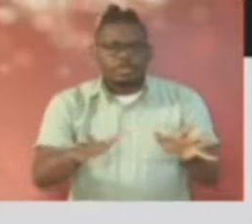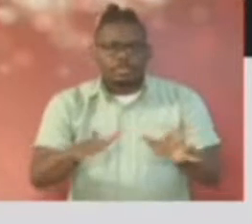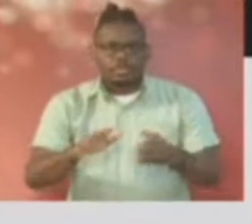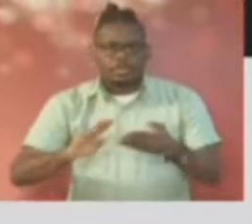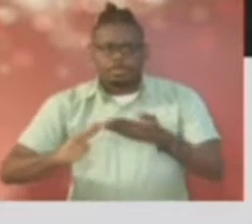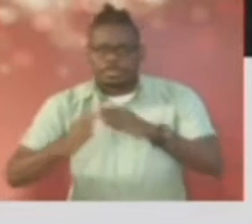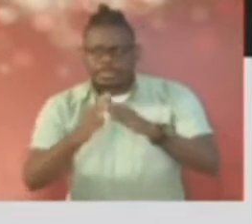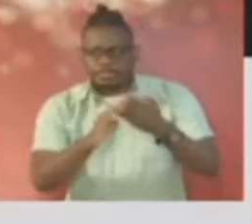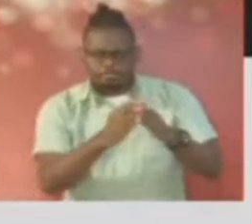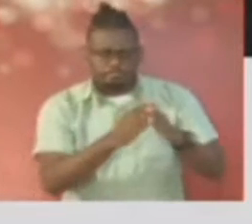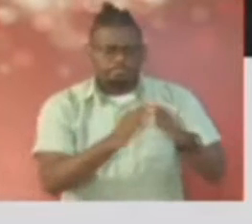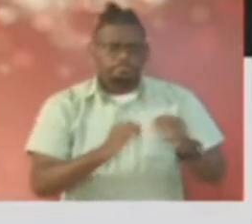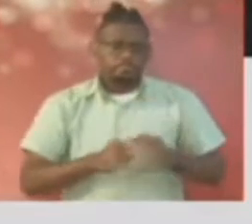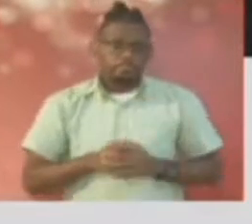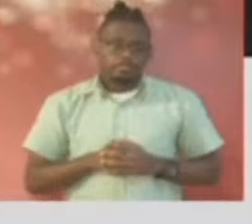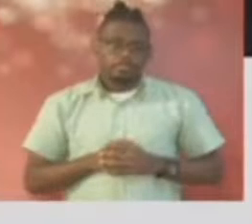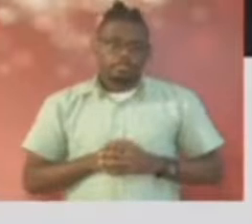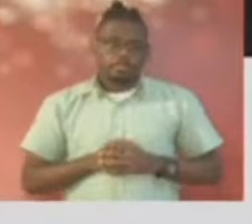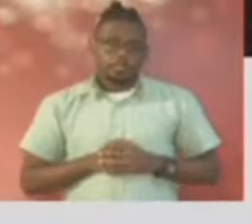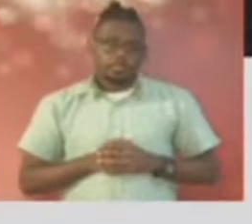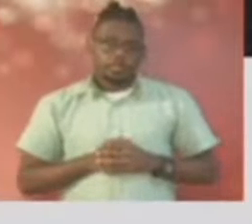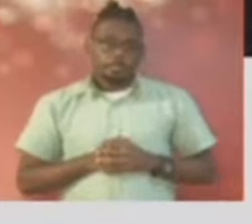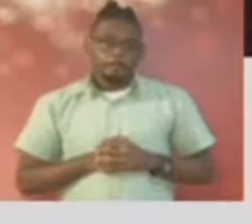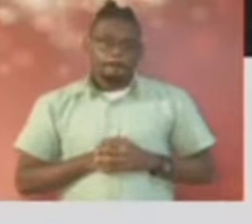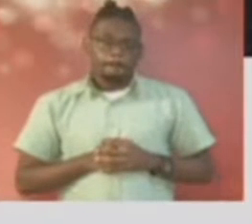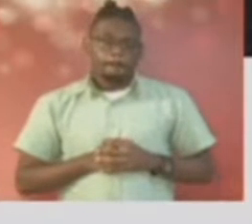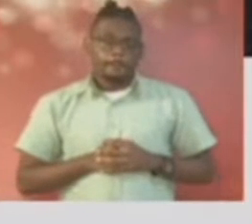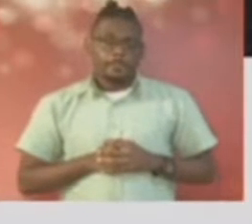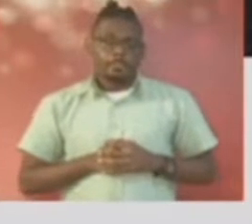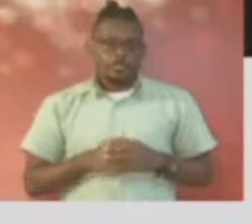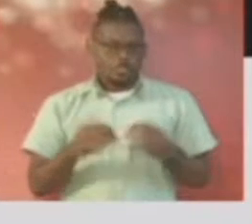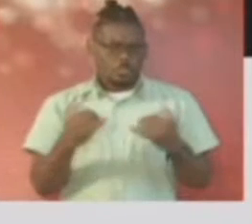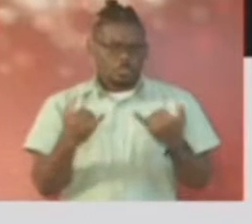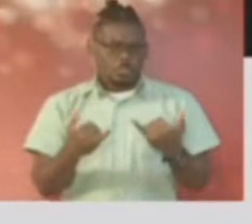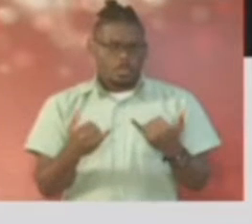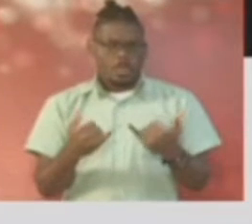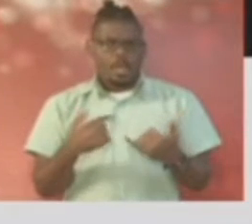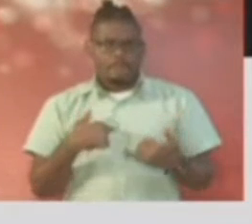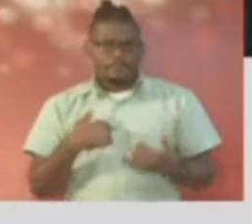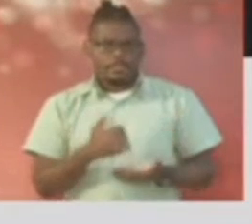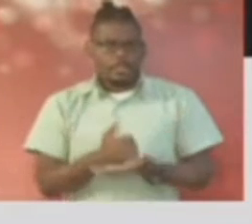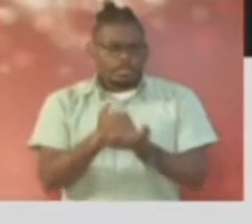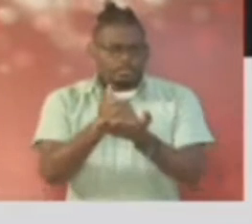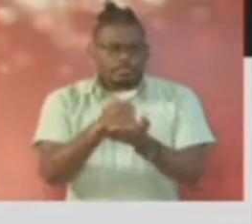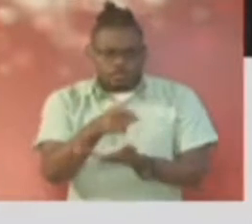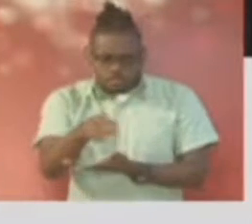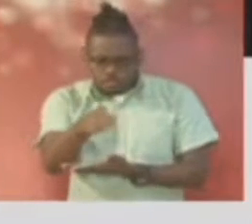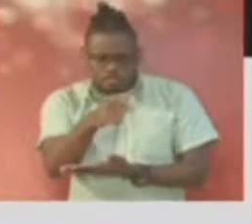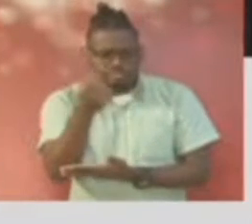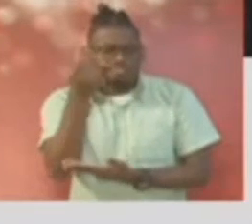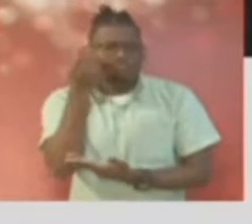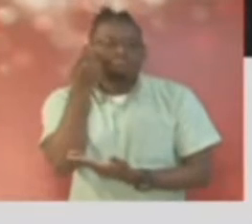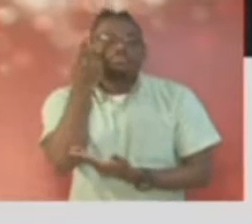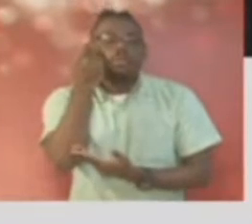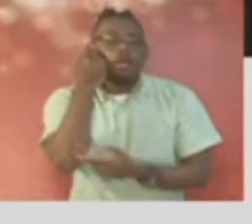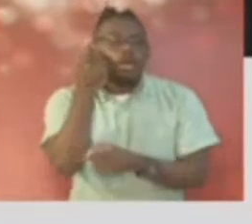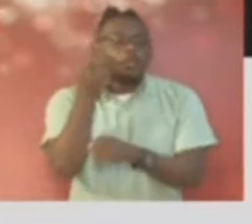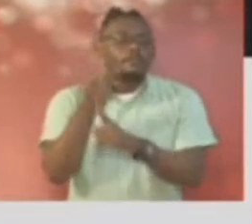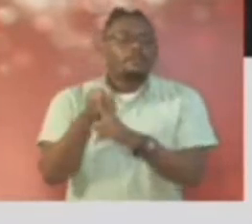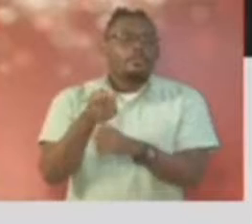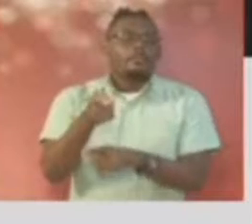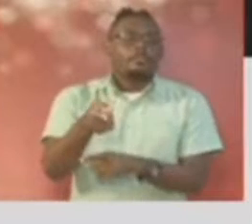county. And looking at the data at this level really allows us to engage in strategic resource allocations and evidence-based